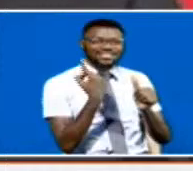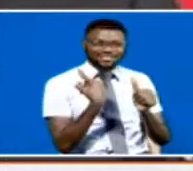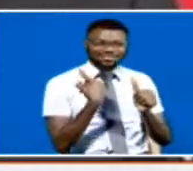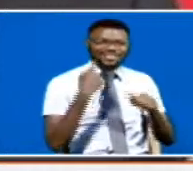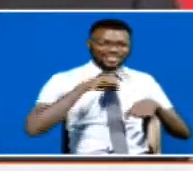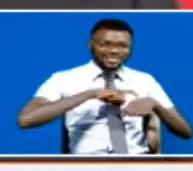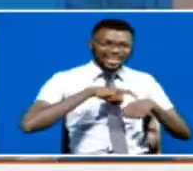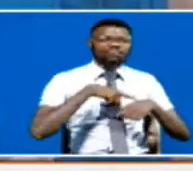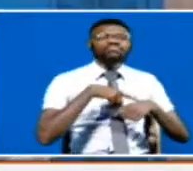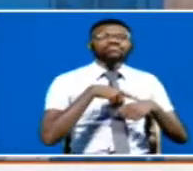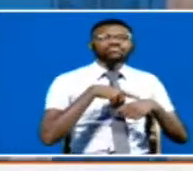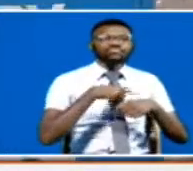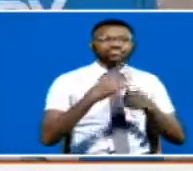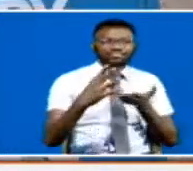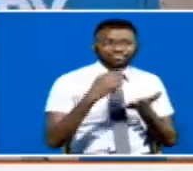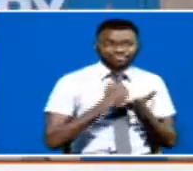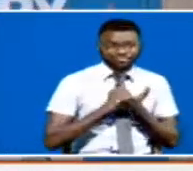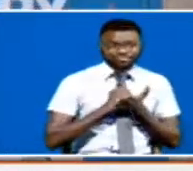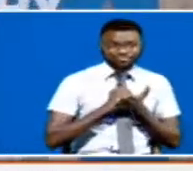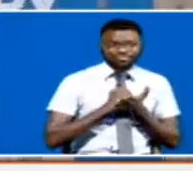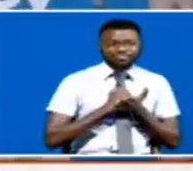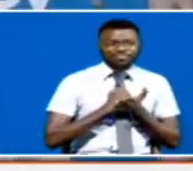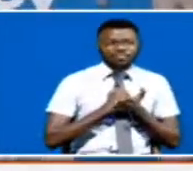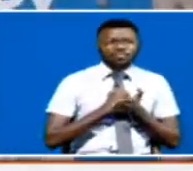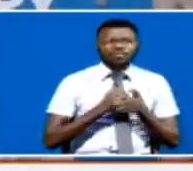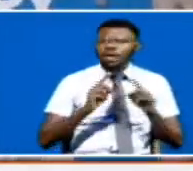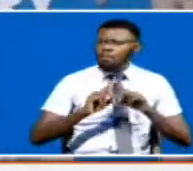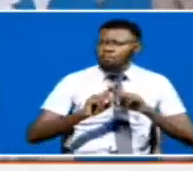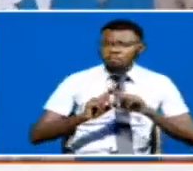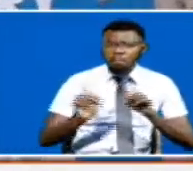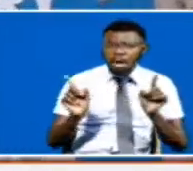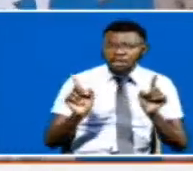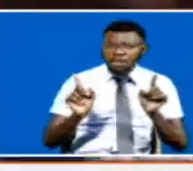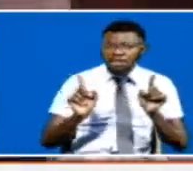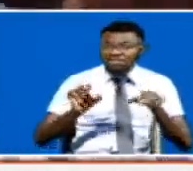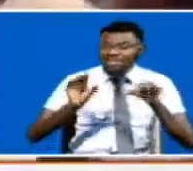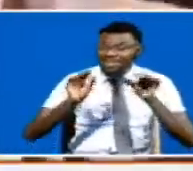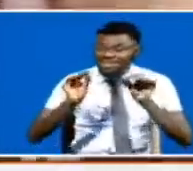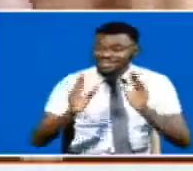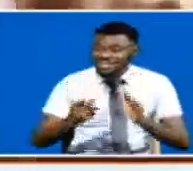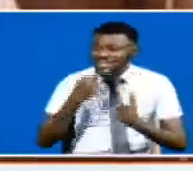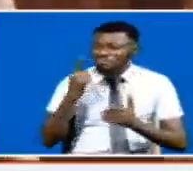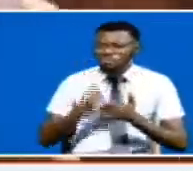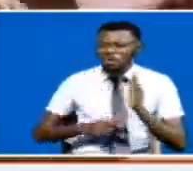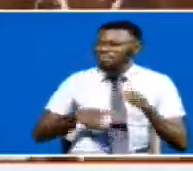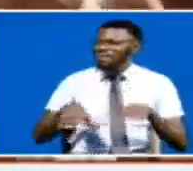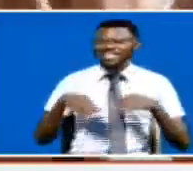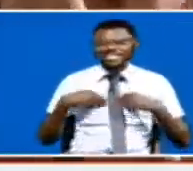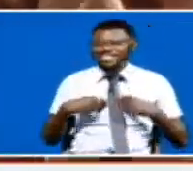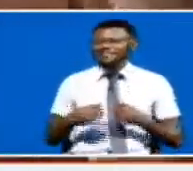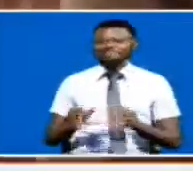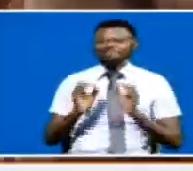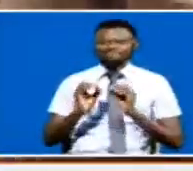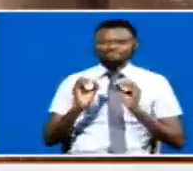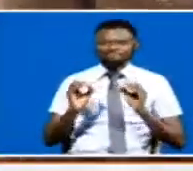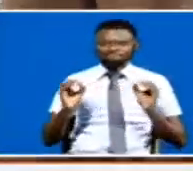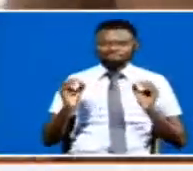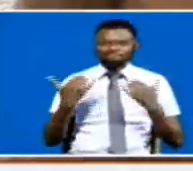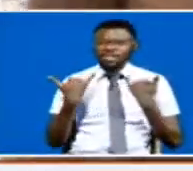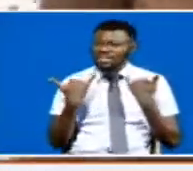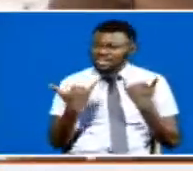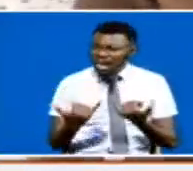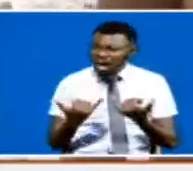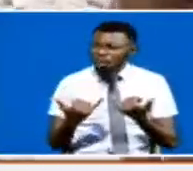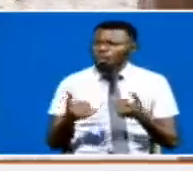teachers after the internship. However, teachers say they don't want anything less and have piled more pressure on the